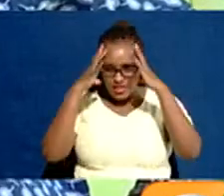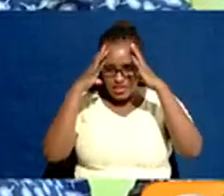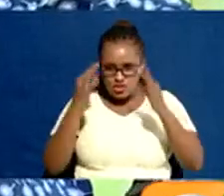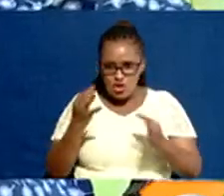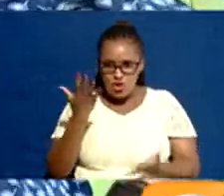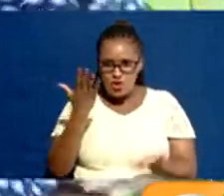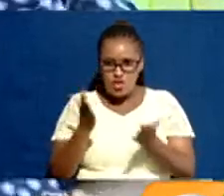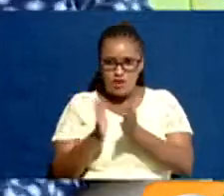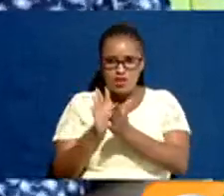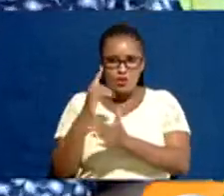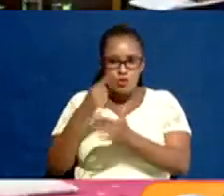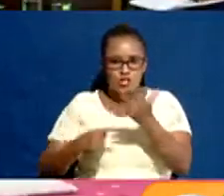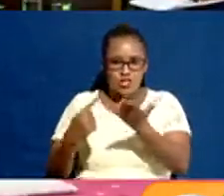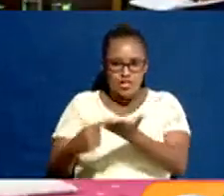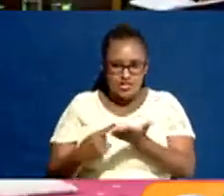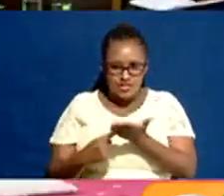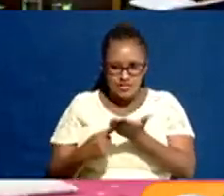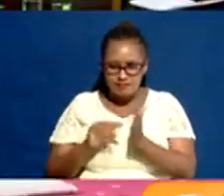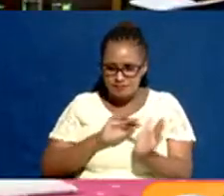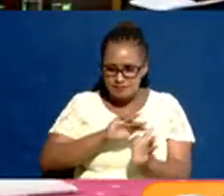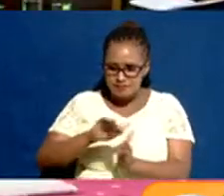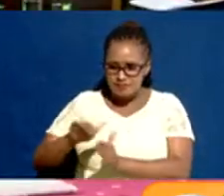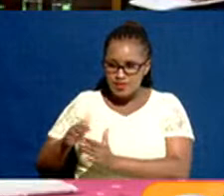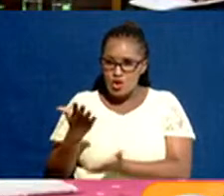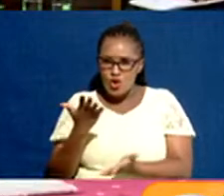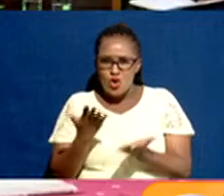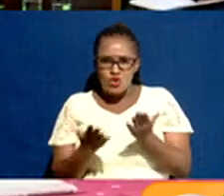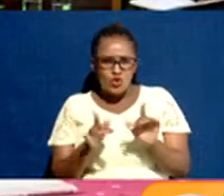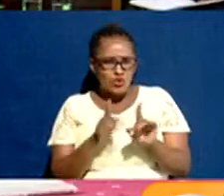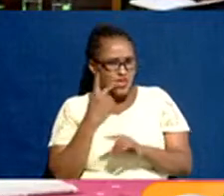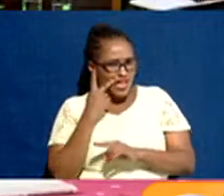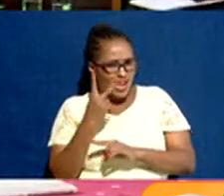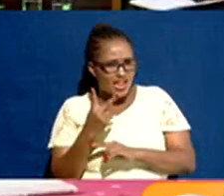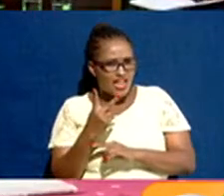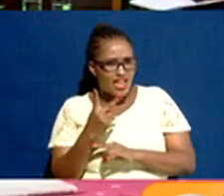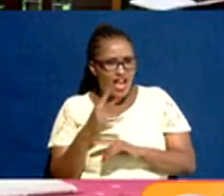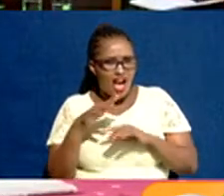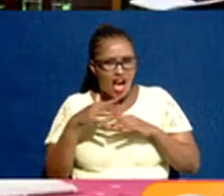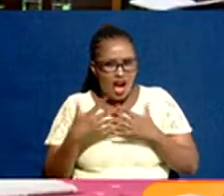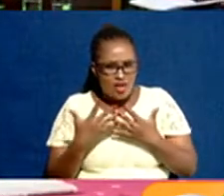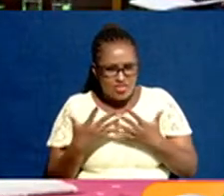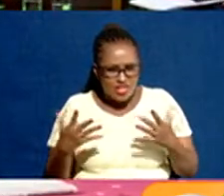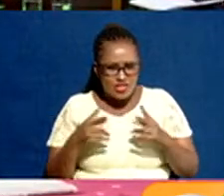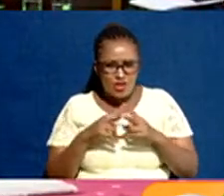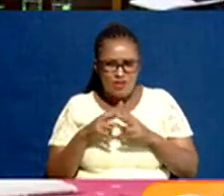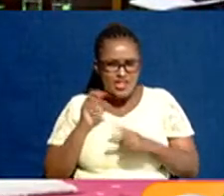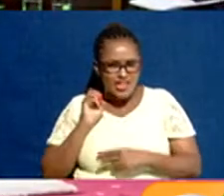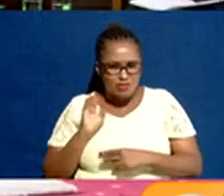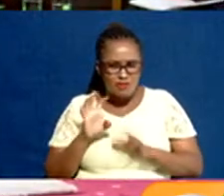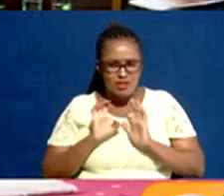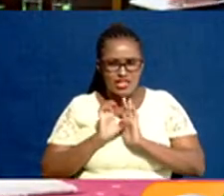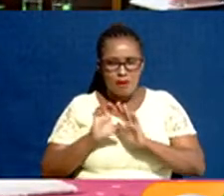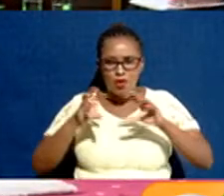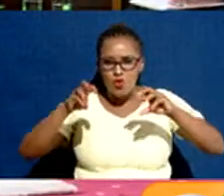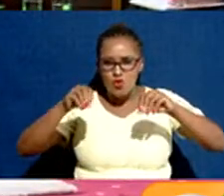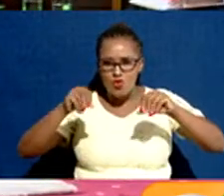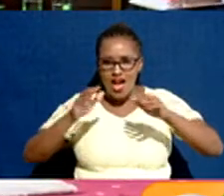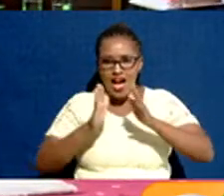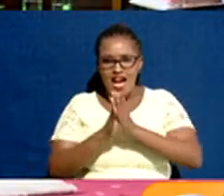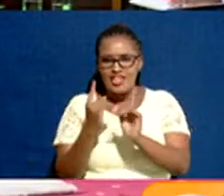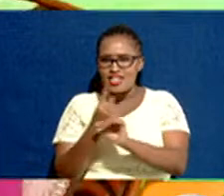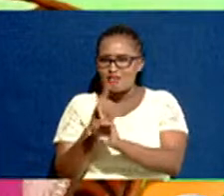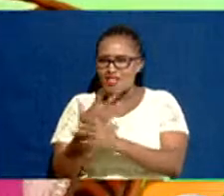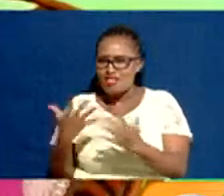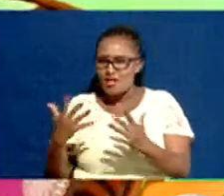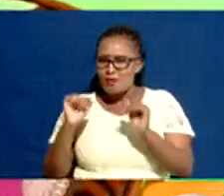Okay. All right, Mr. Deputy President, looking at the cost of basic commodities such as unga and such commodities,